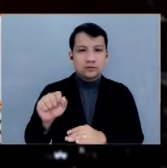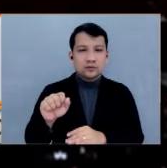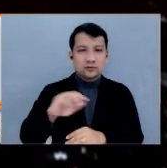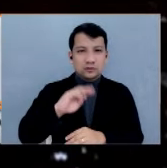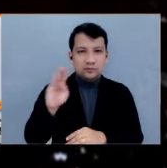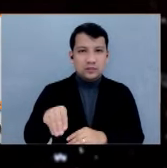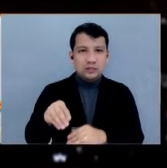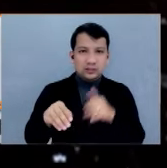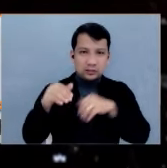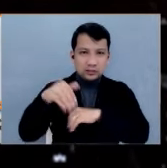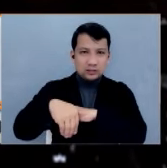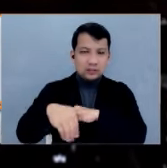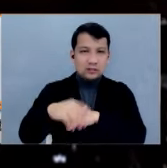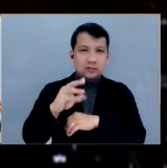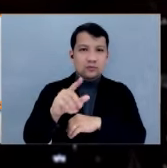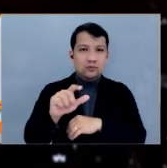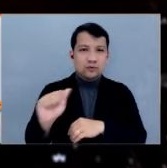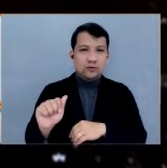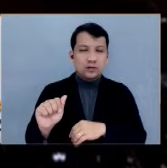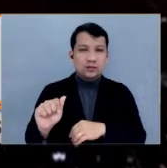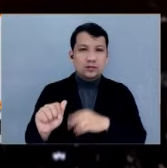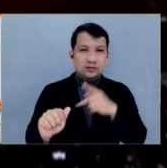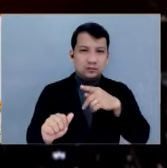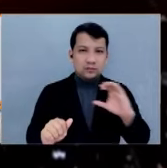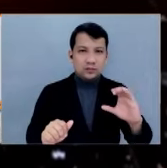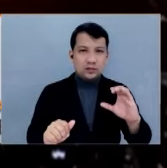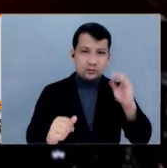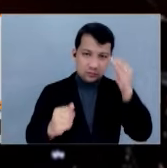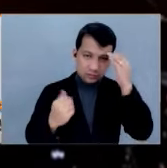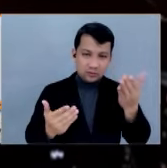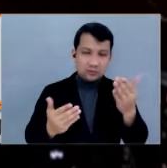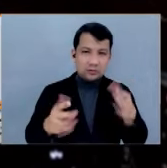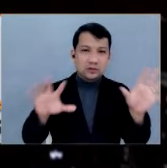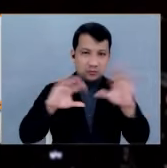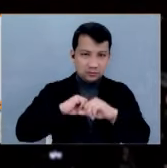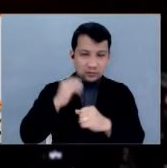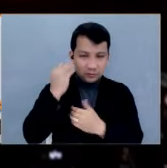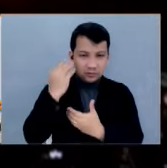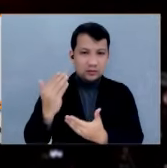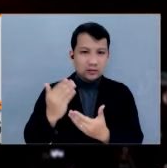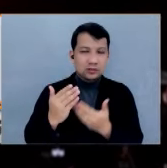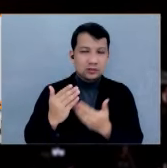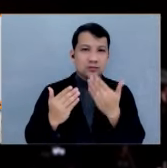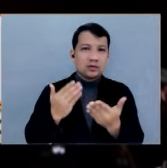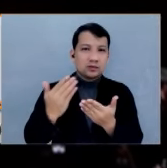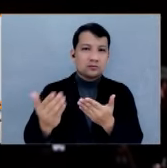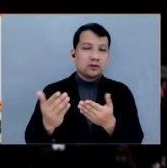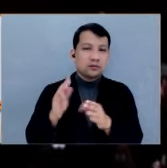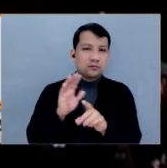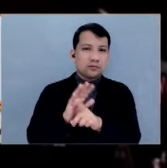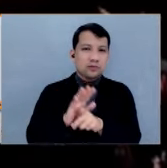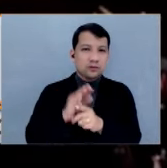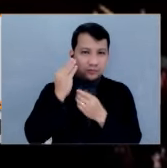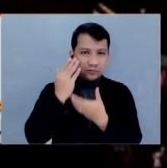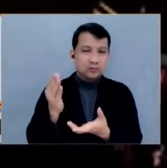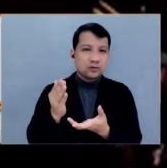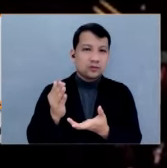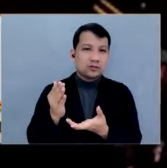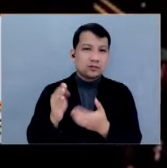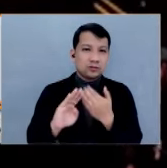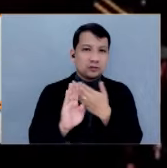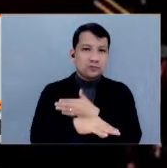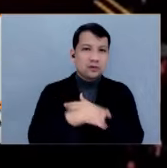kagabi sa Moa Arena sa Pasay. Bago matapos ang show, pinasalamatan niya ang fans at nangakong babalik ulit